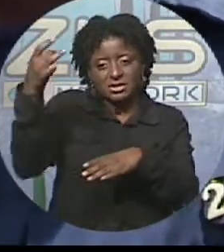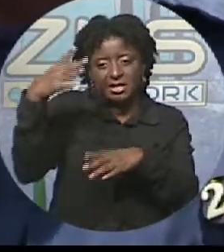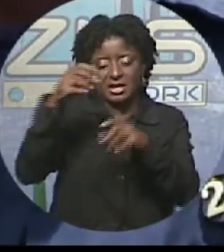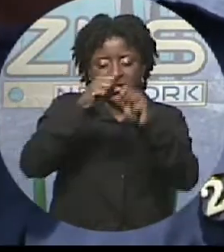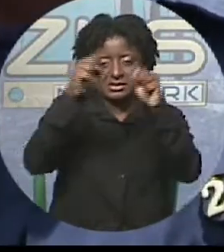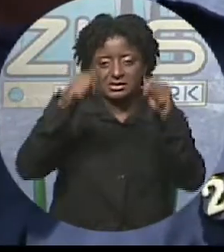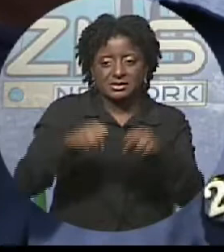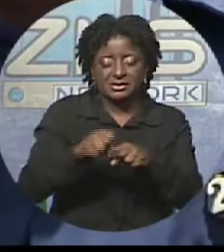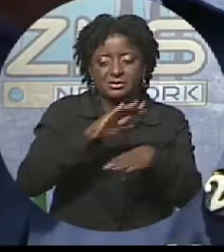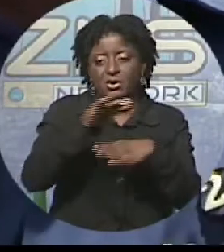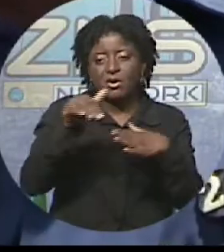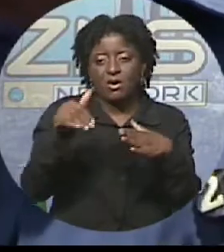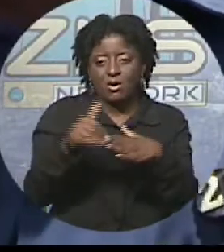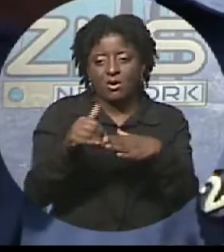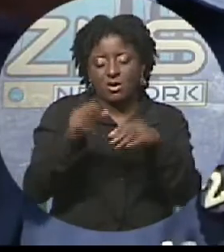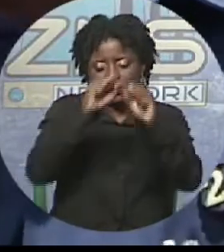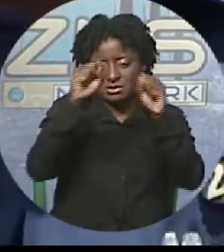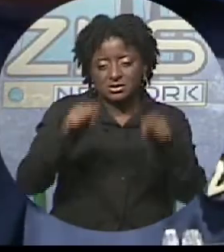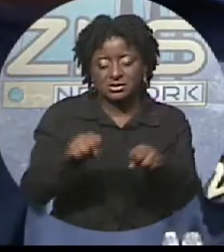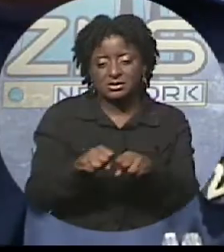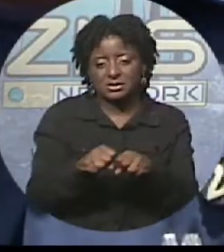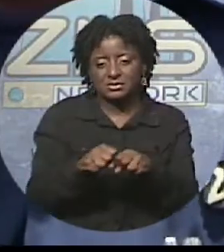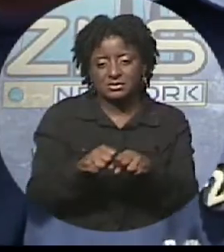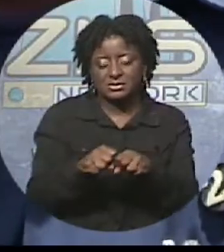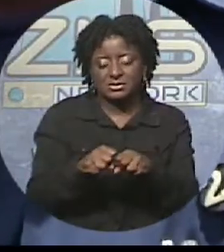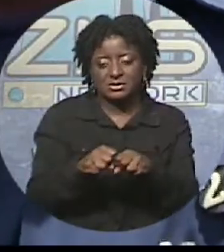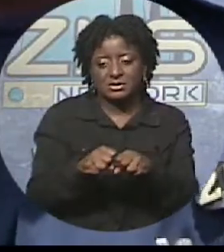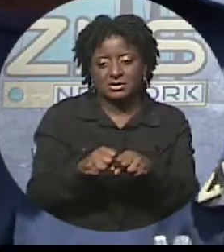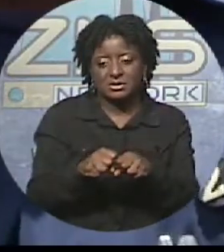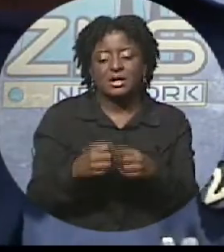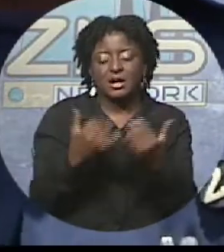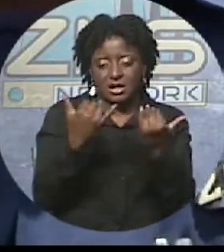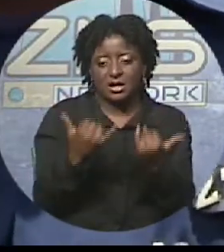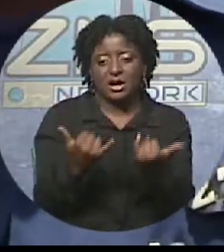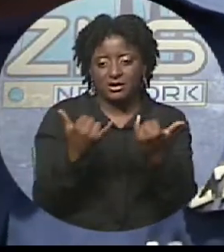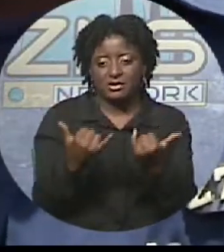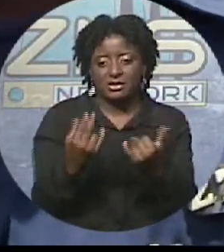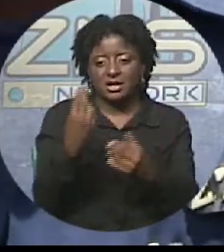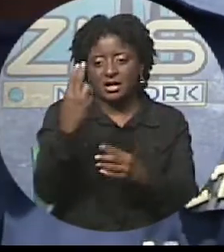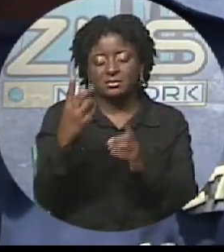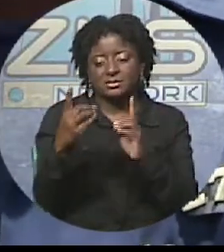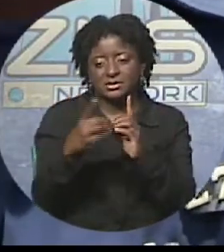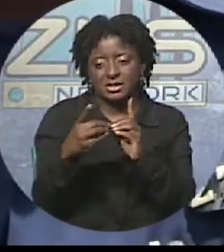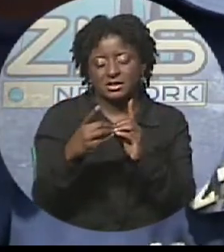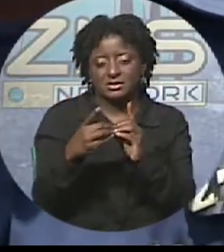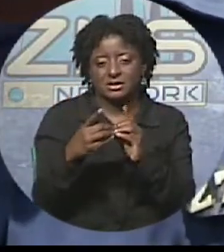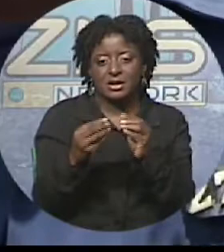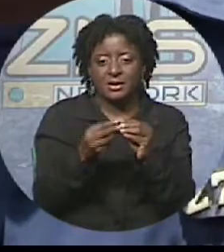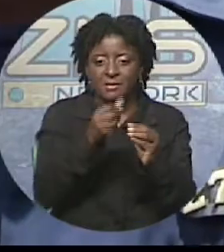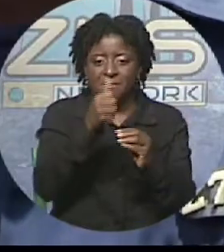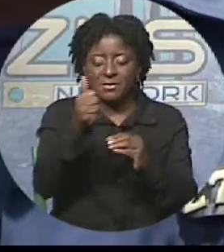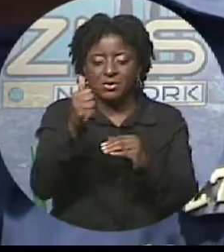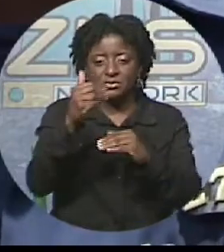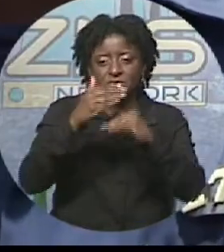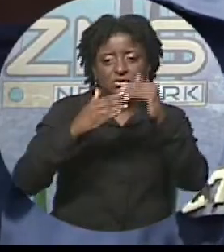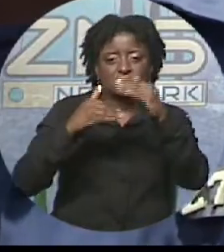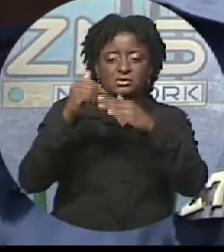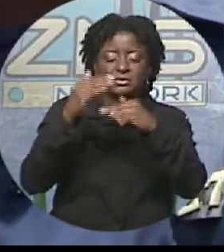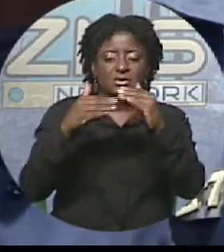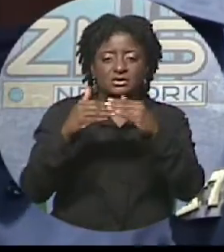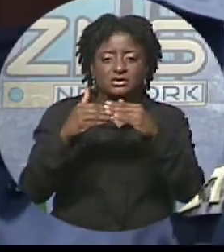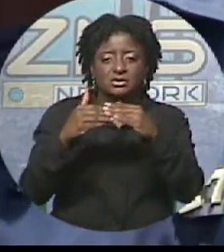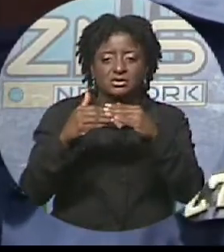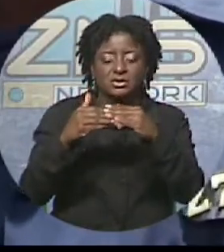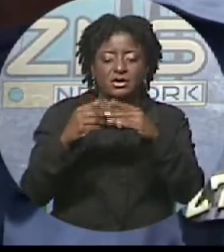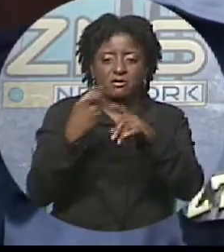of the extinguishers were checked, and they are up to date. We know that most of these structures are constructed out of wooden,